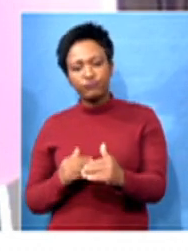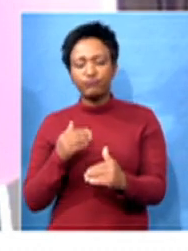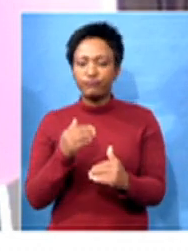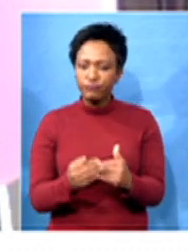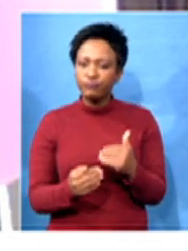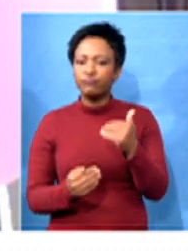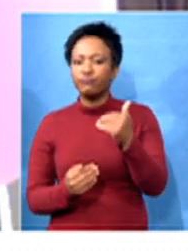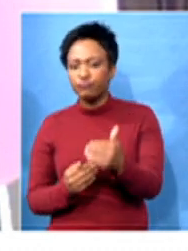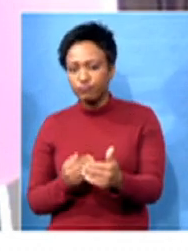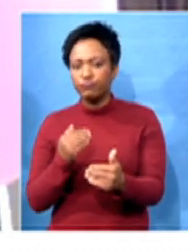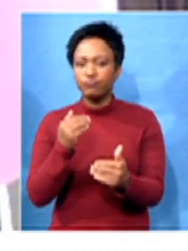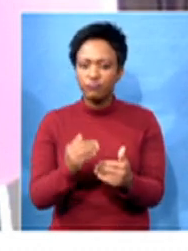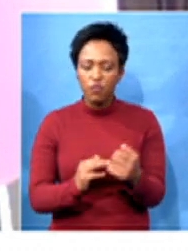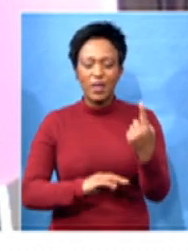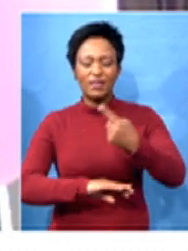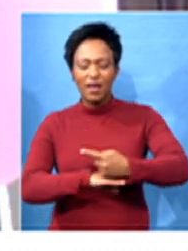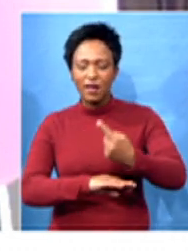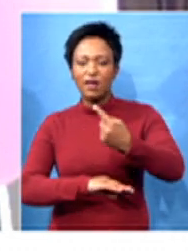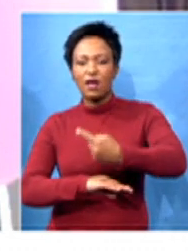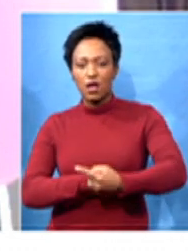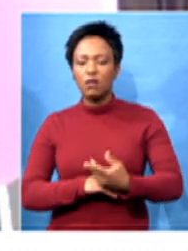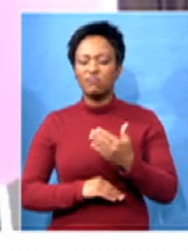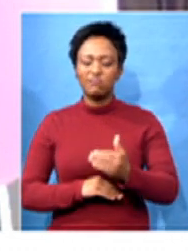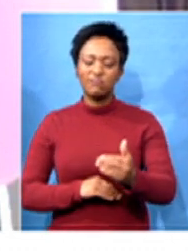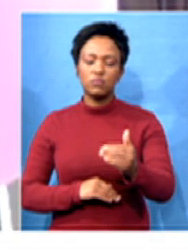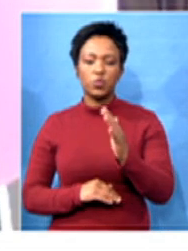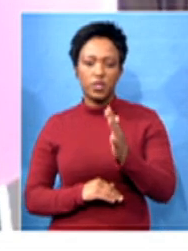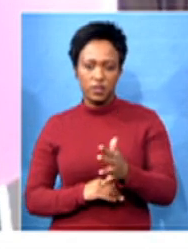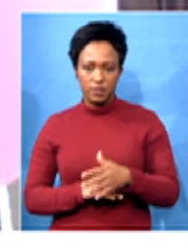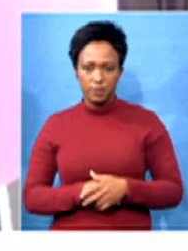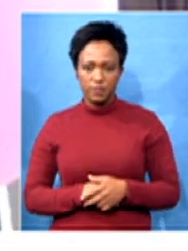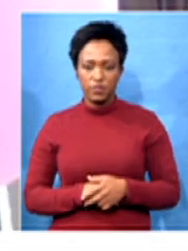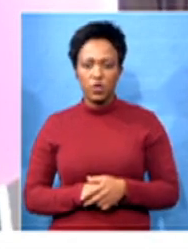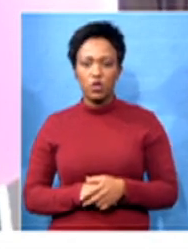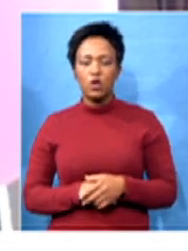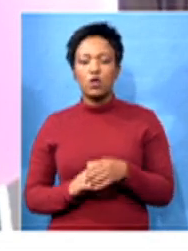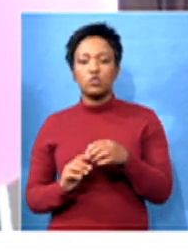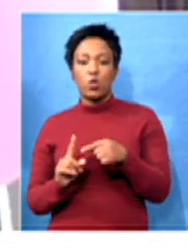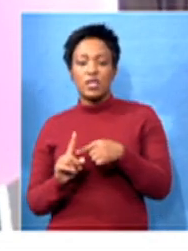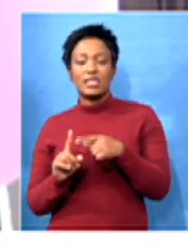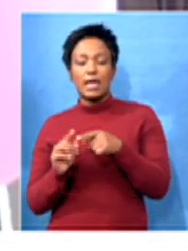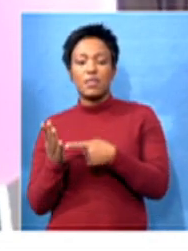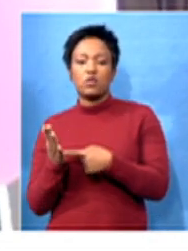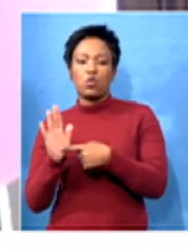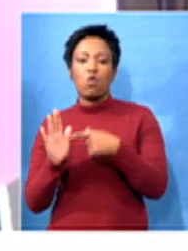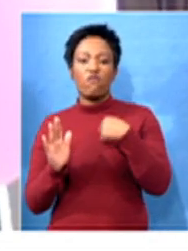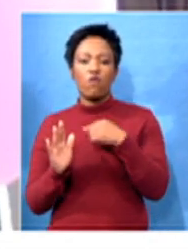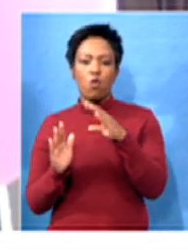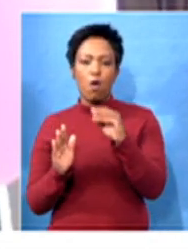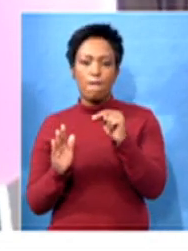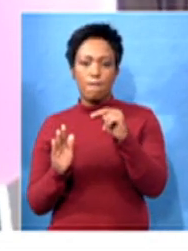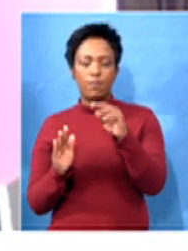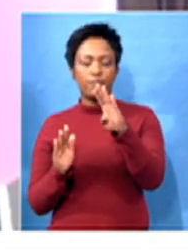know. I think also the timing of A Very Bonang Year is so incredible because it's such an inspiring, you